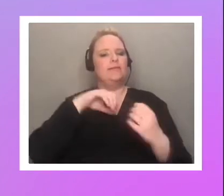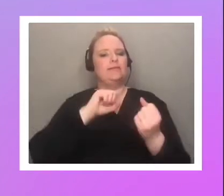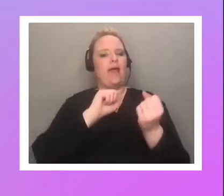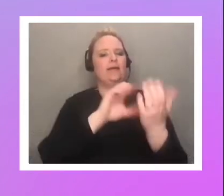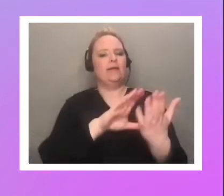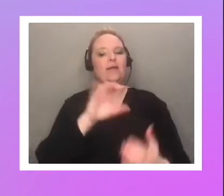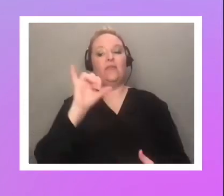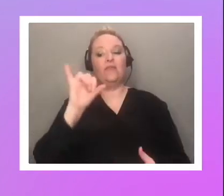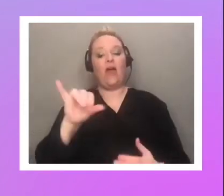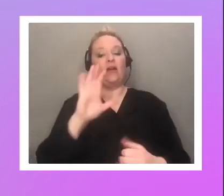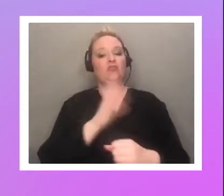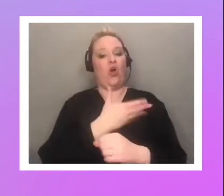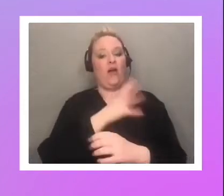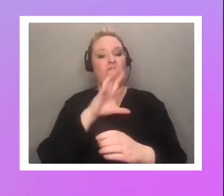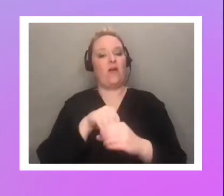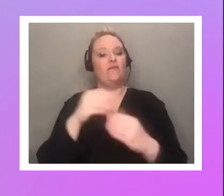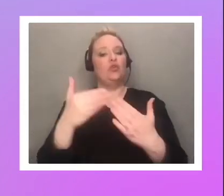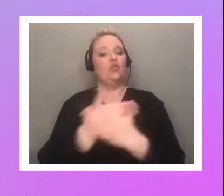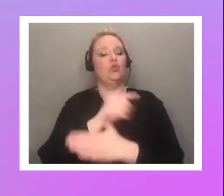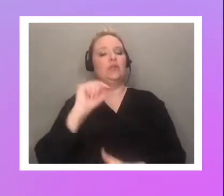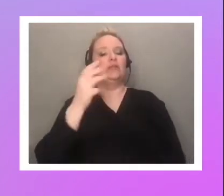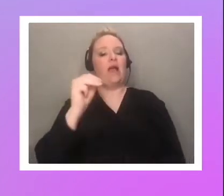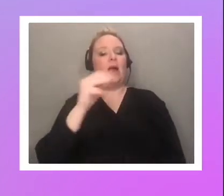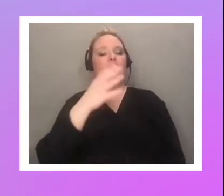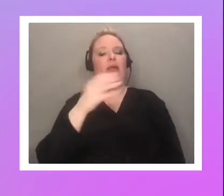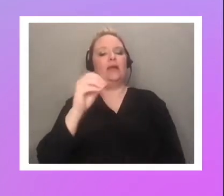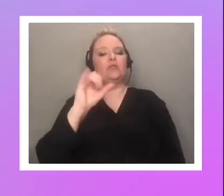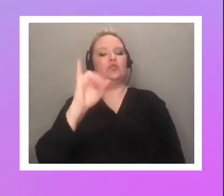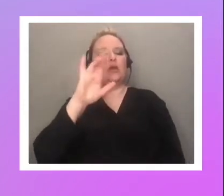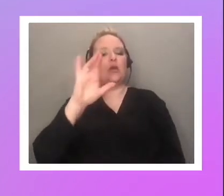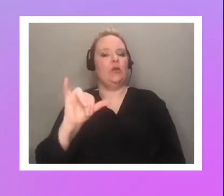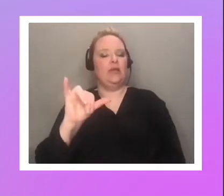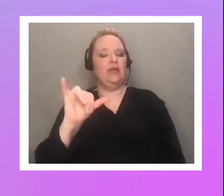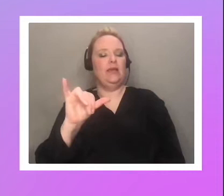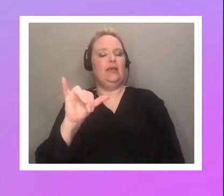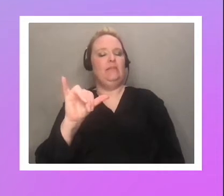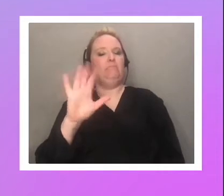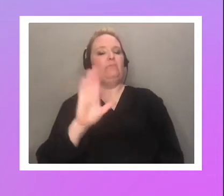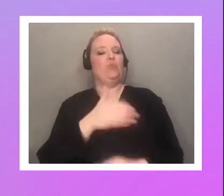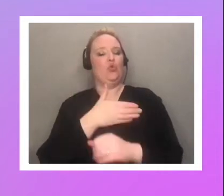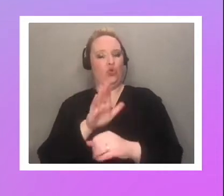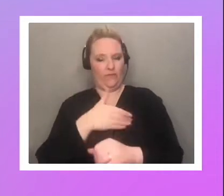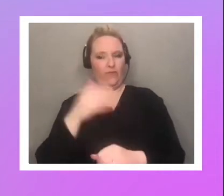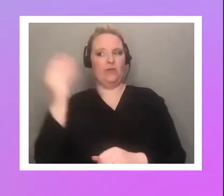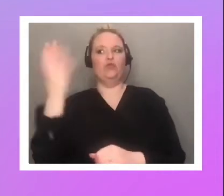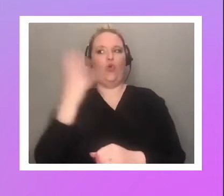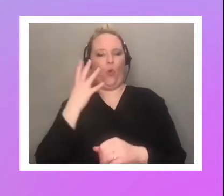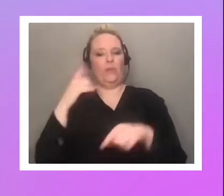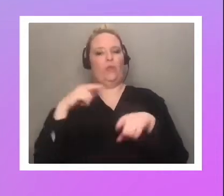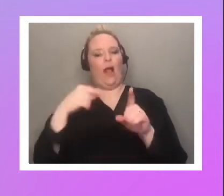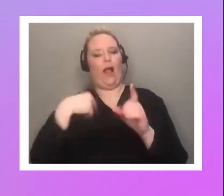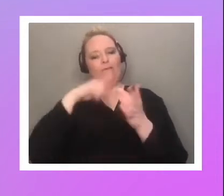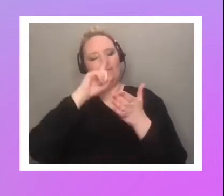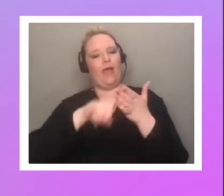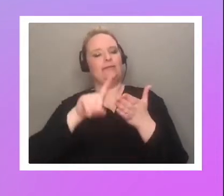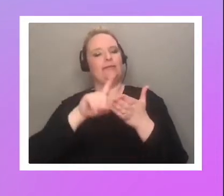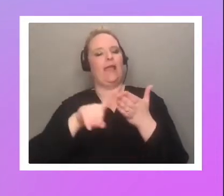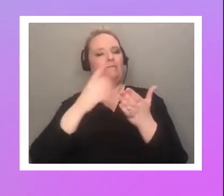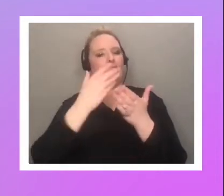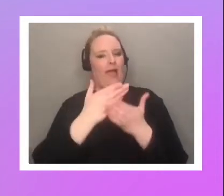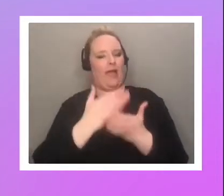Tom and Jerry movie. That's what I was told when I was looking up fun facts for the